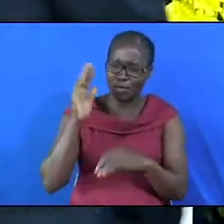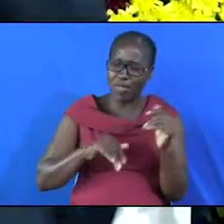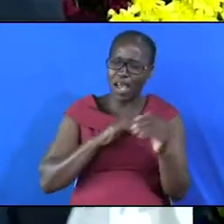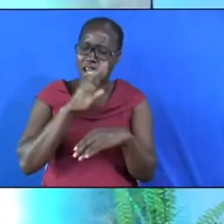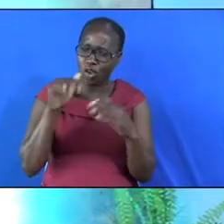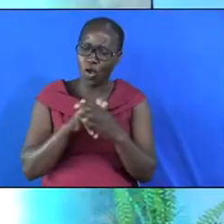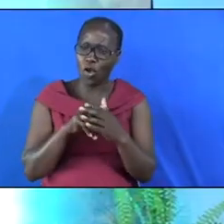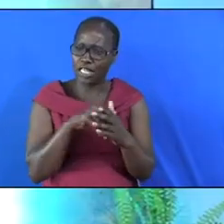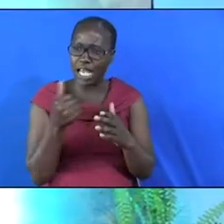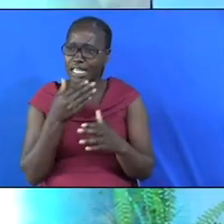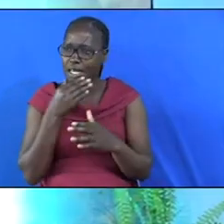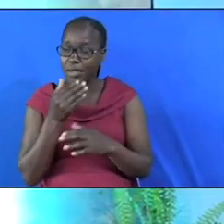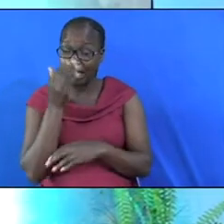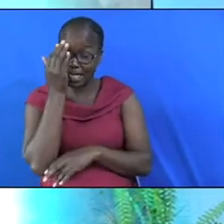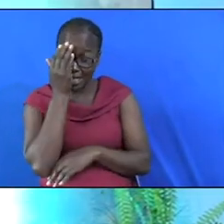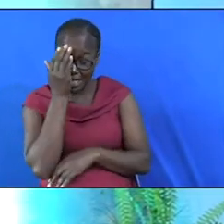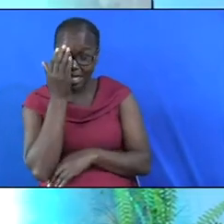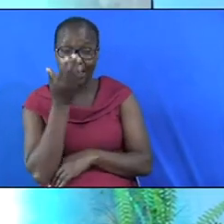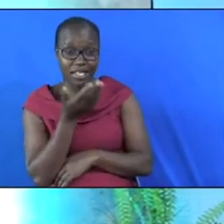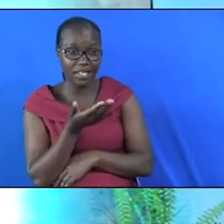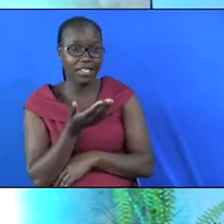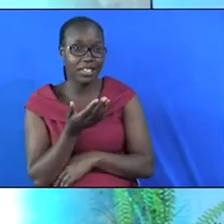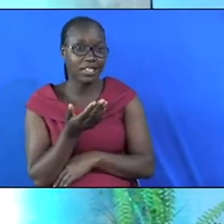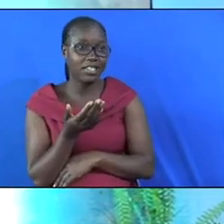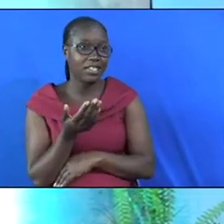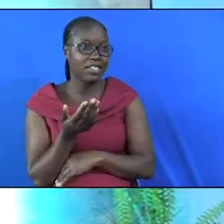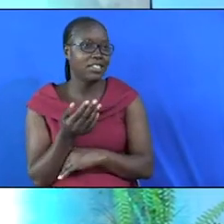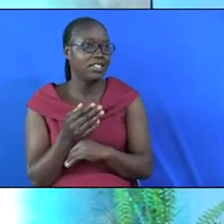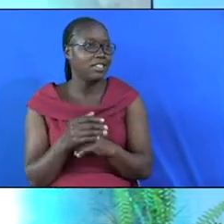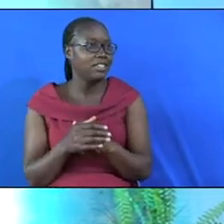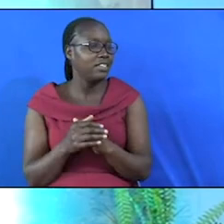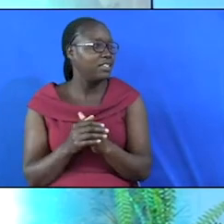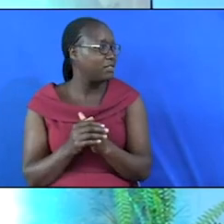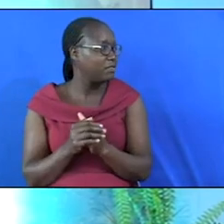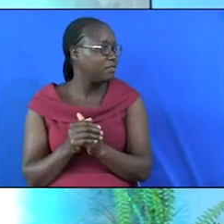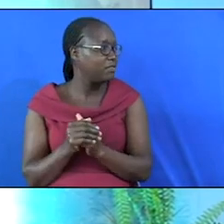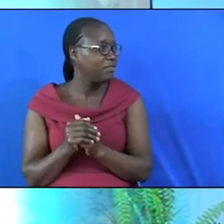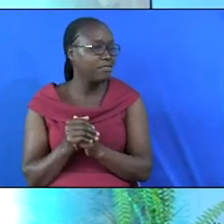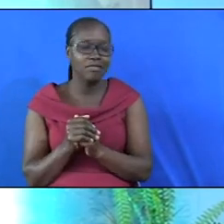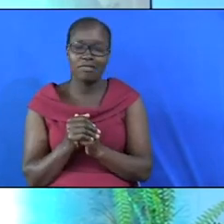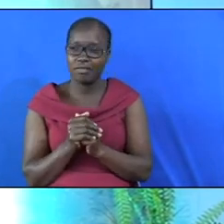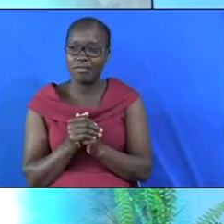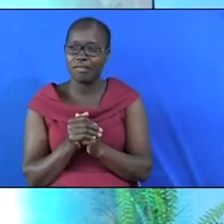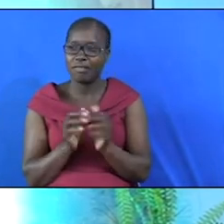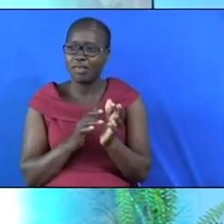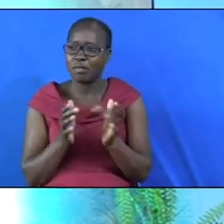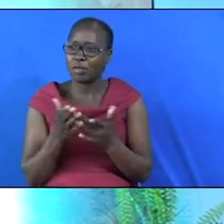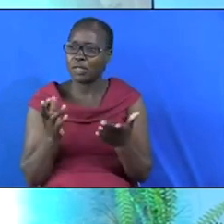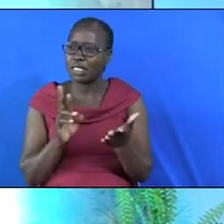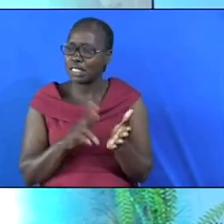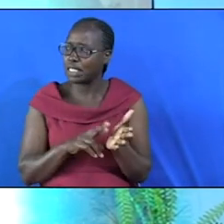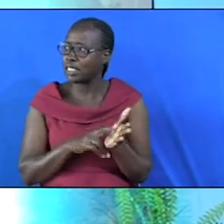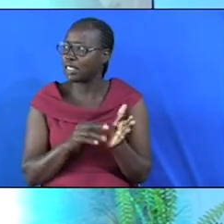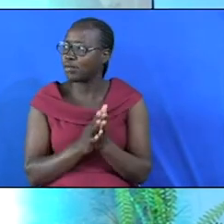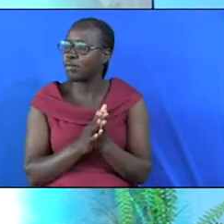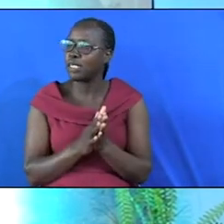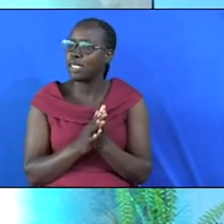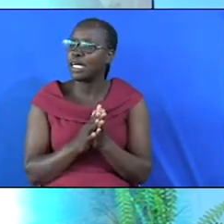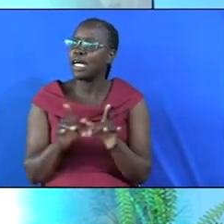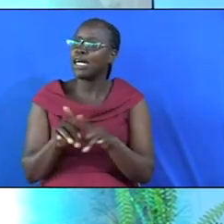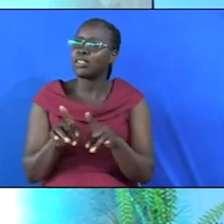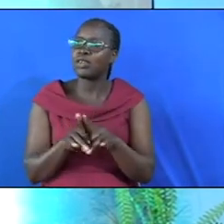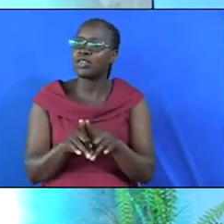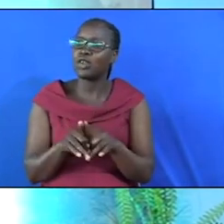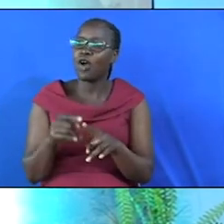the other men in what? In Israel. I thought you have read that. Is that what your Bible says? Number two, the Bible says that